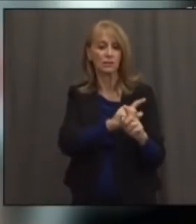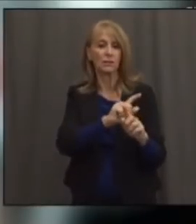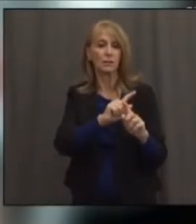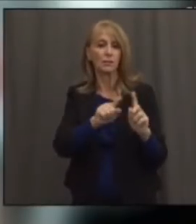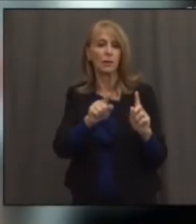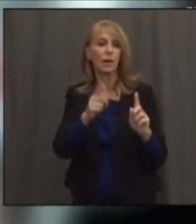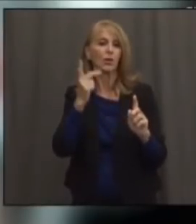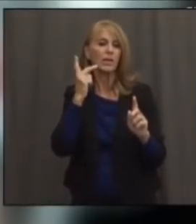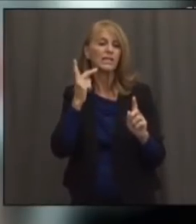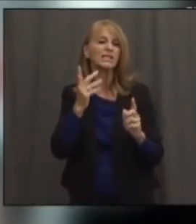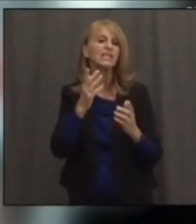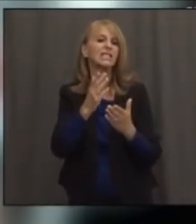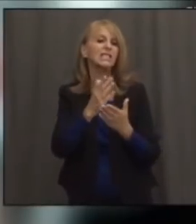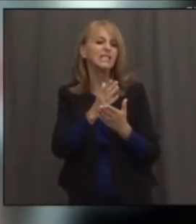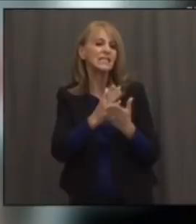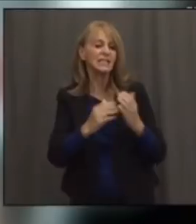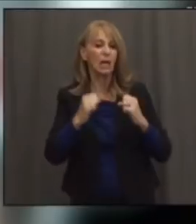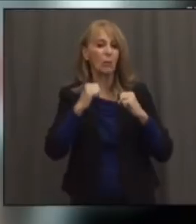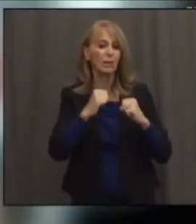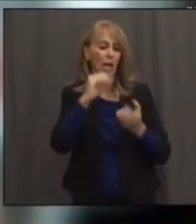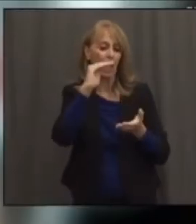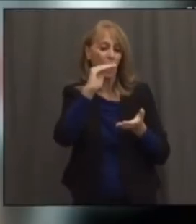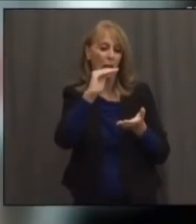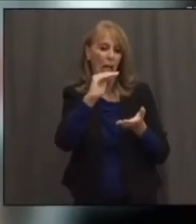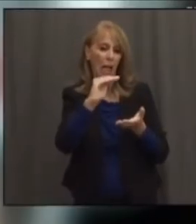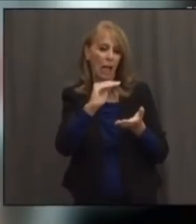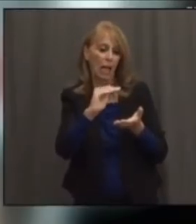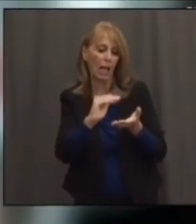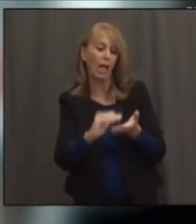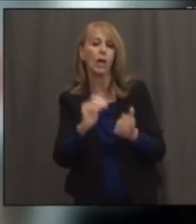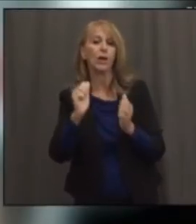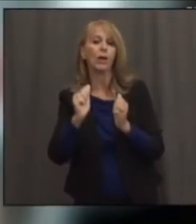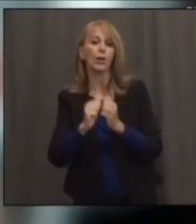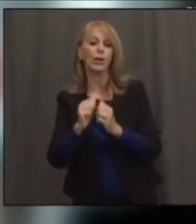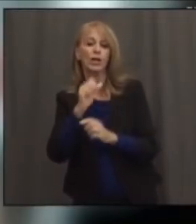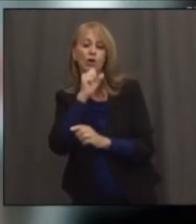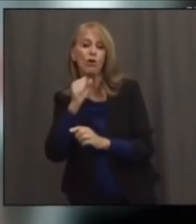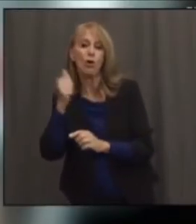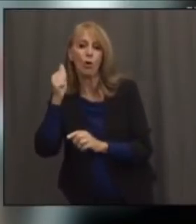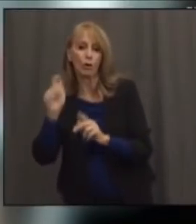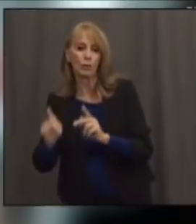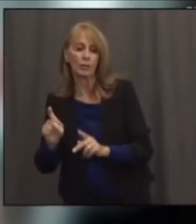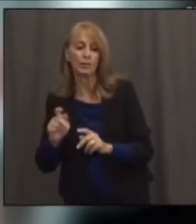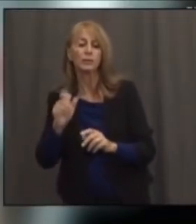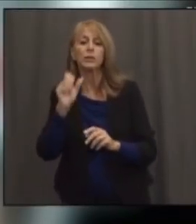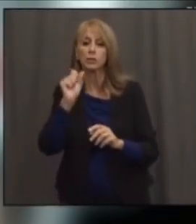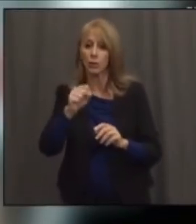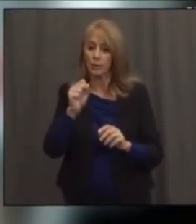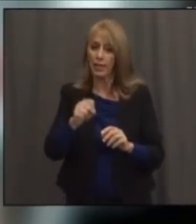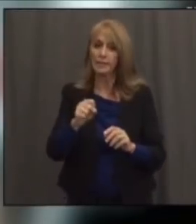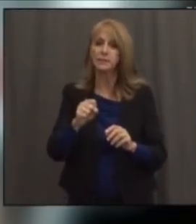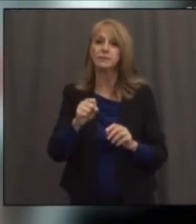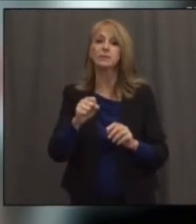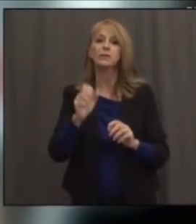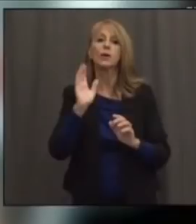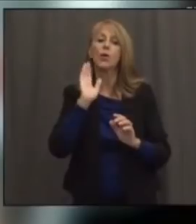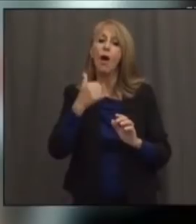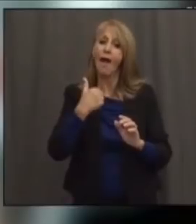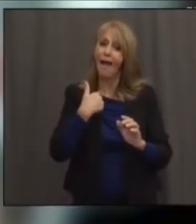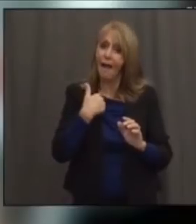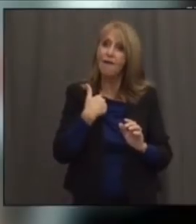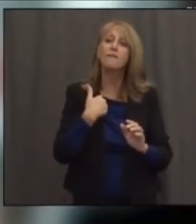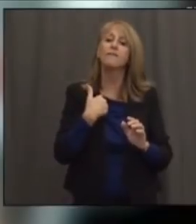level of neutralizing antibodies, particularly in the older age cohort. And so while I think that there's going to be residual protection